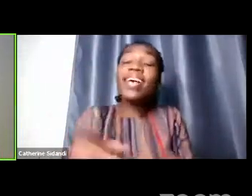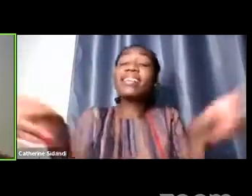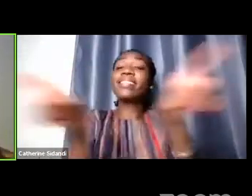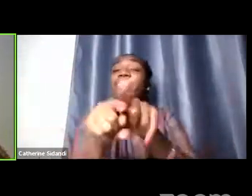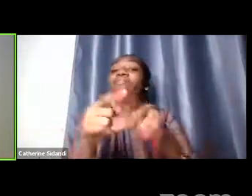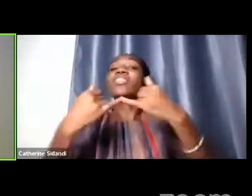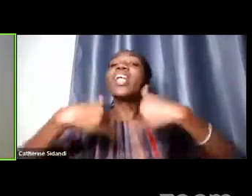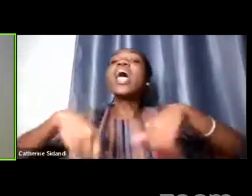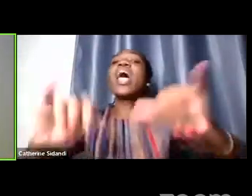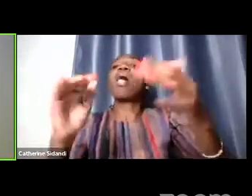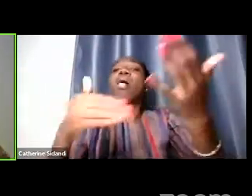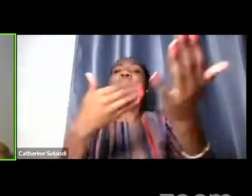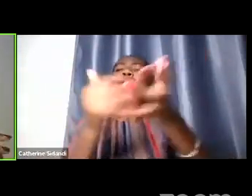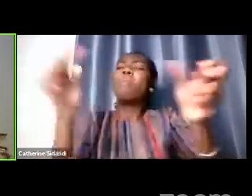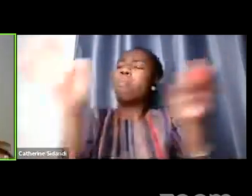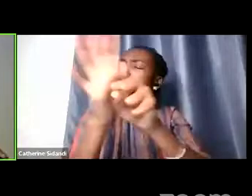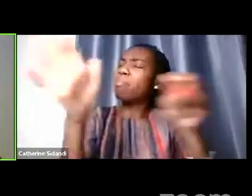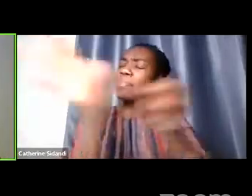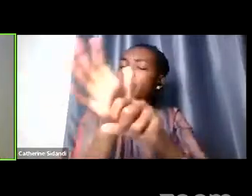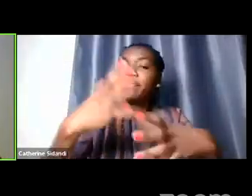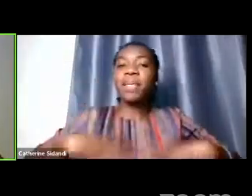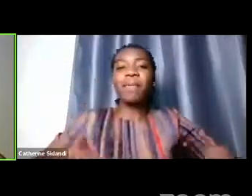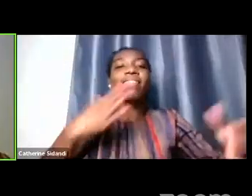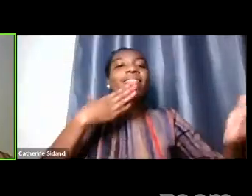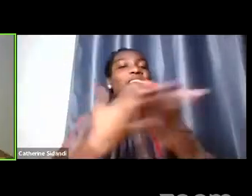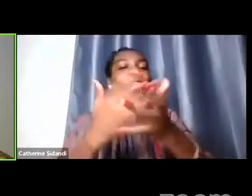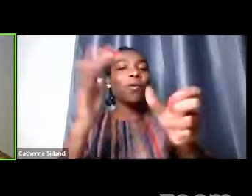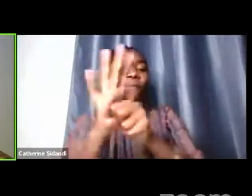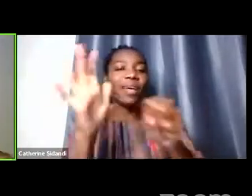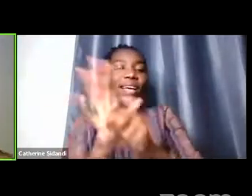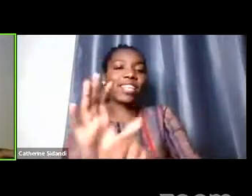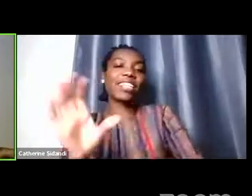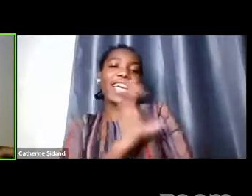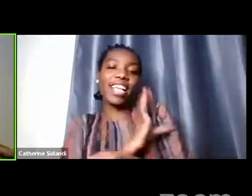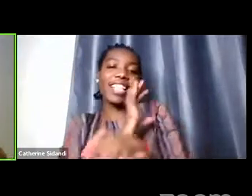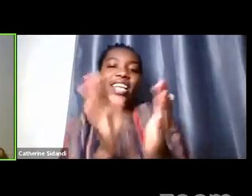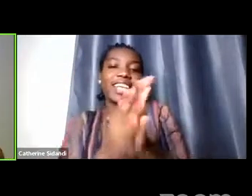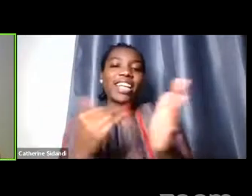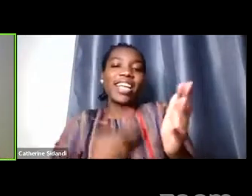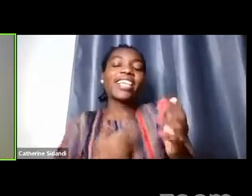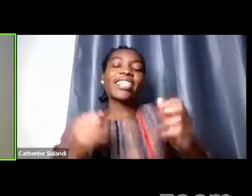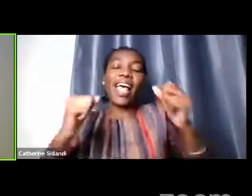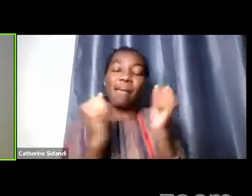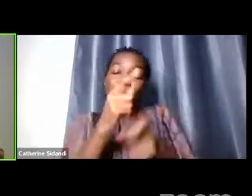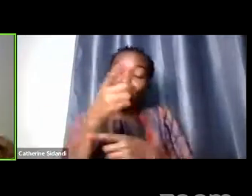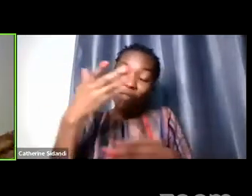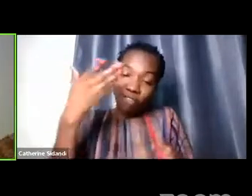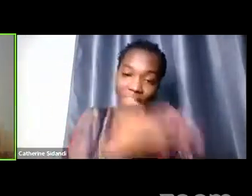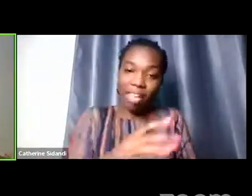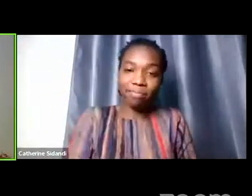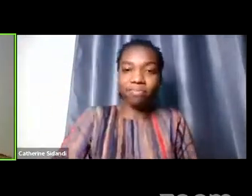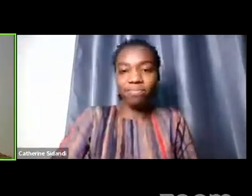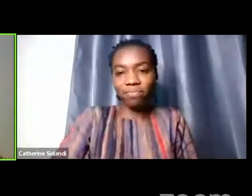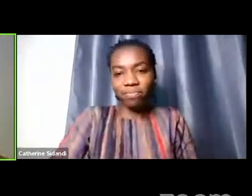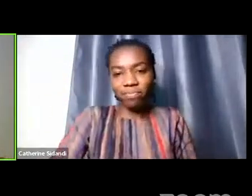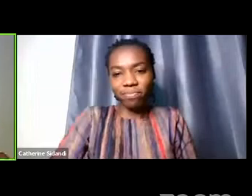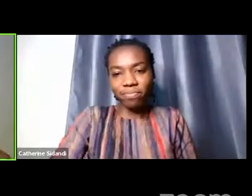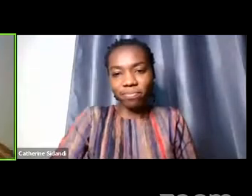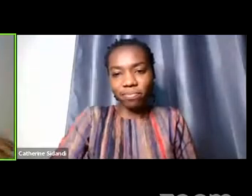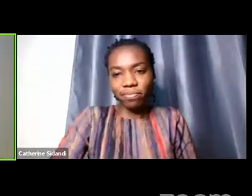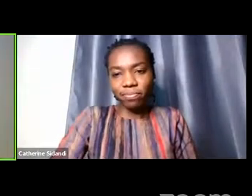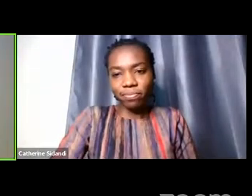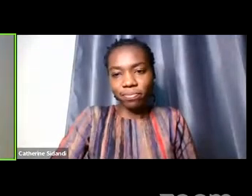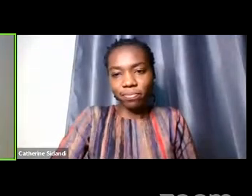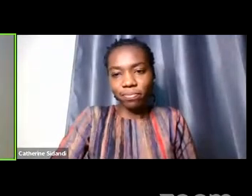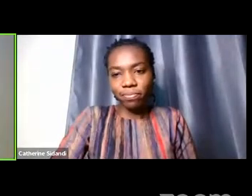reach as many people as we can. So thank you very much, Catherine, and we are happy that you're here. Thank you so much. So without further ado, allow me